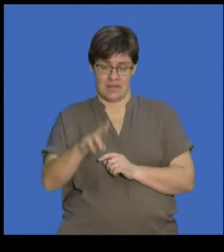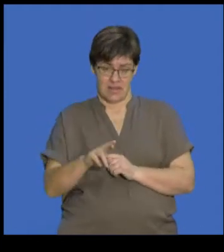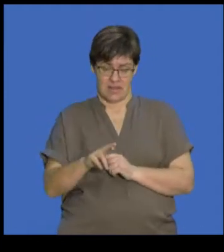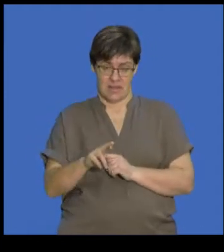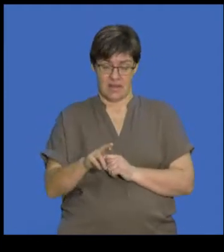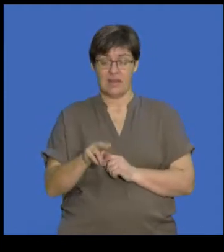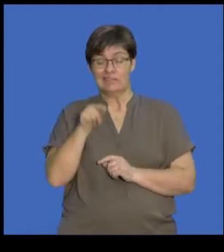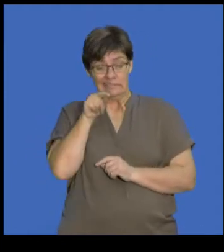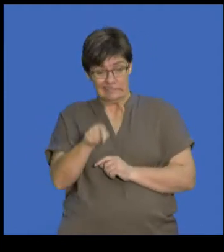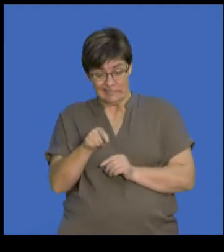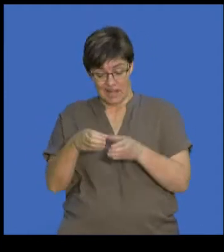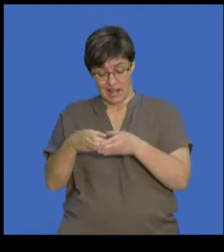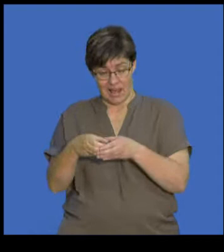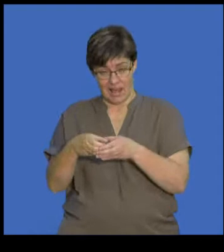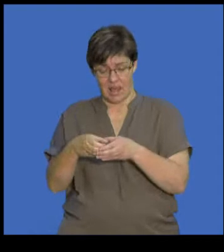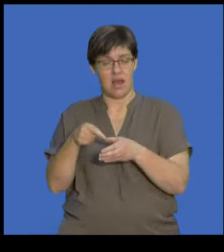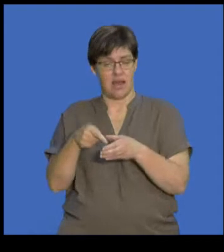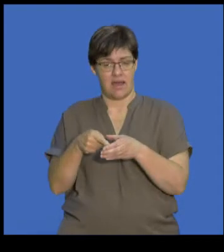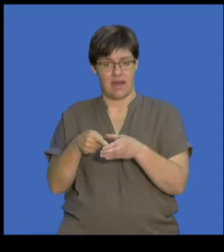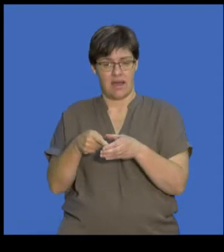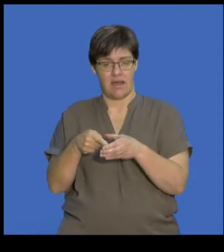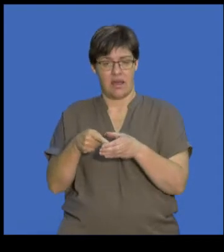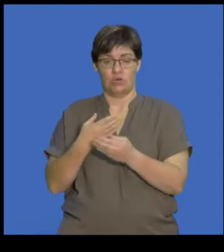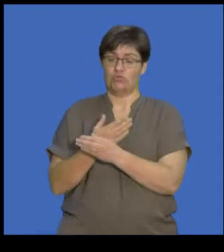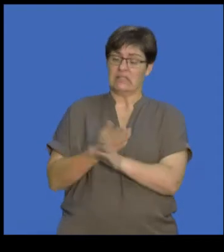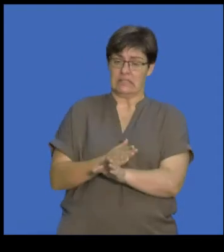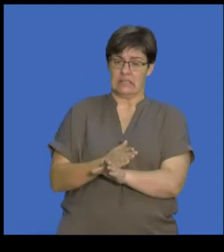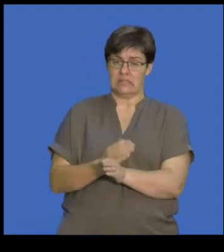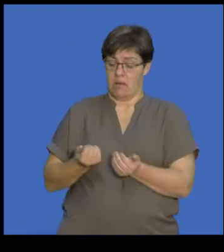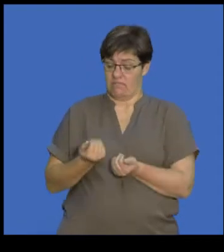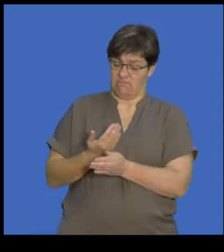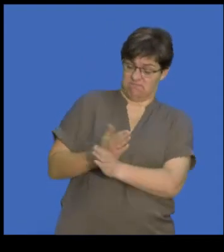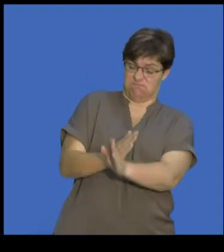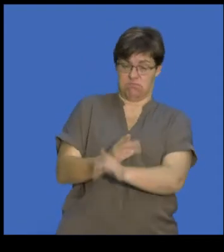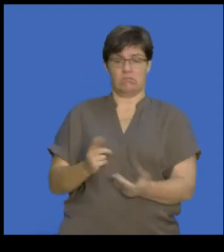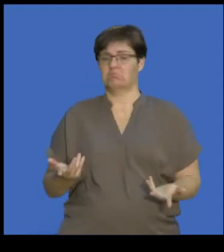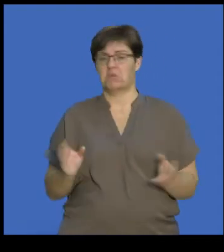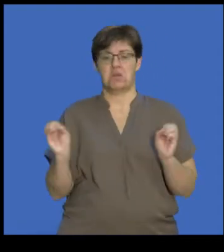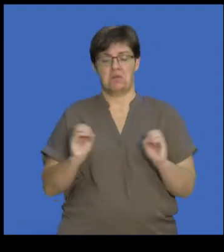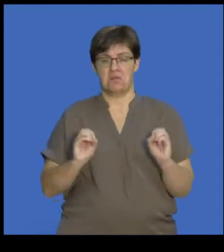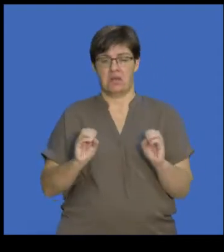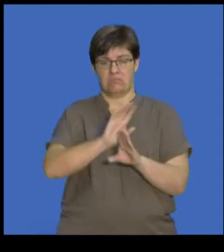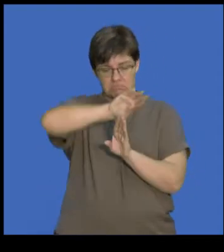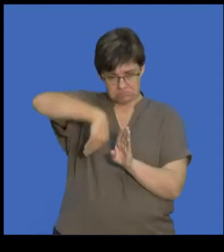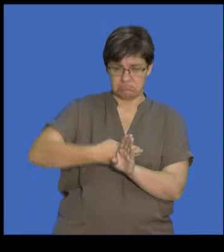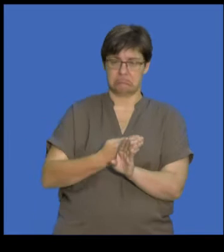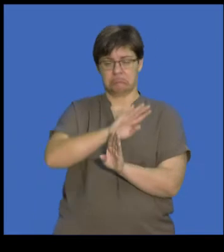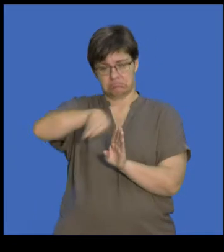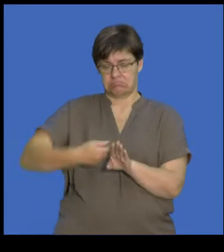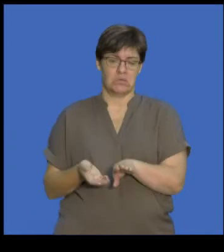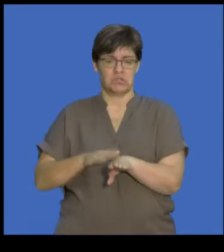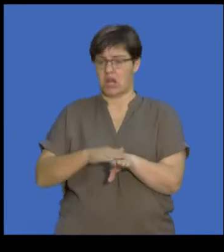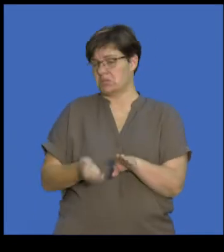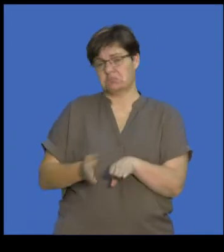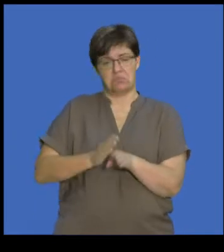saying that the ammeter, does not offer any resistance to the flow of